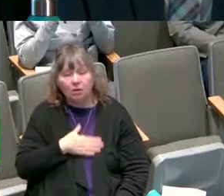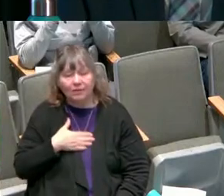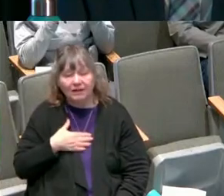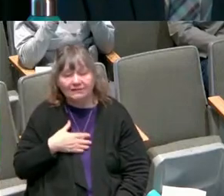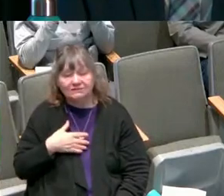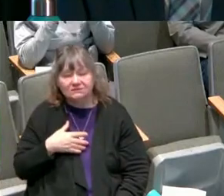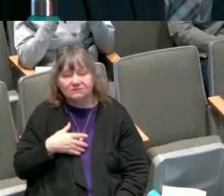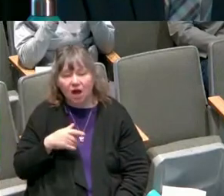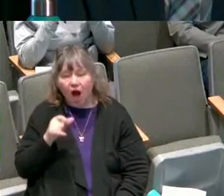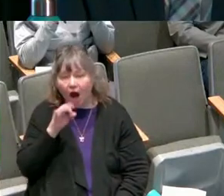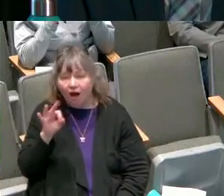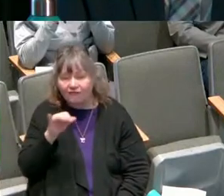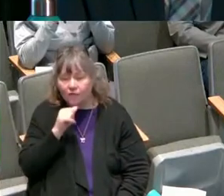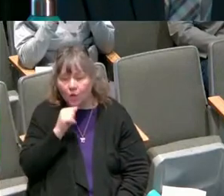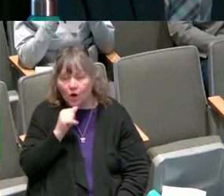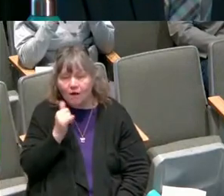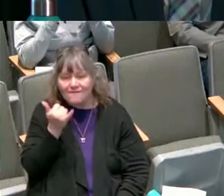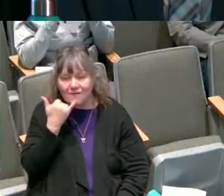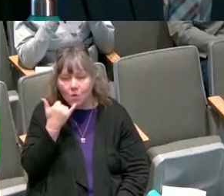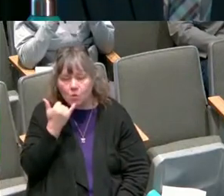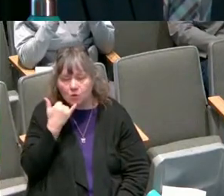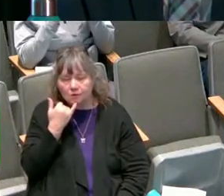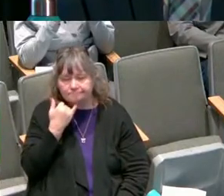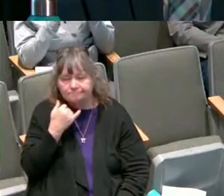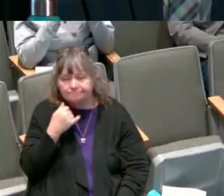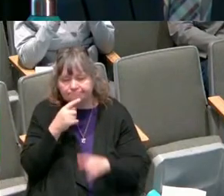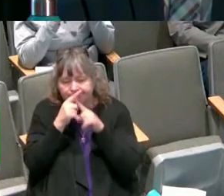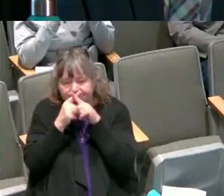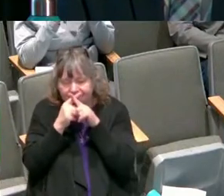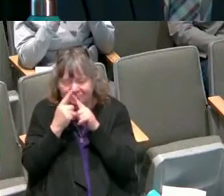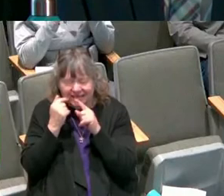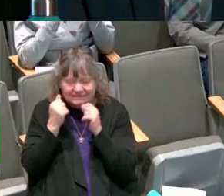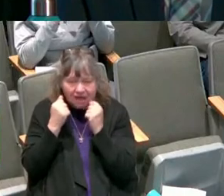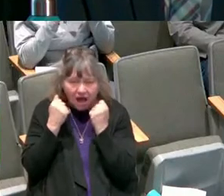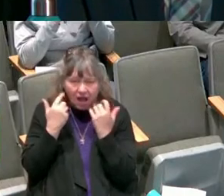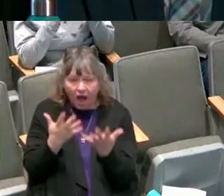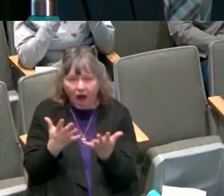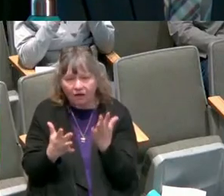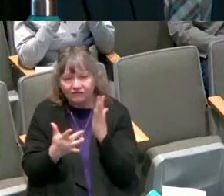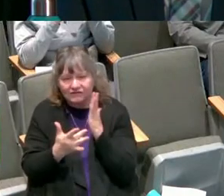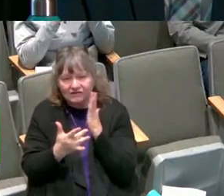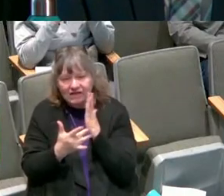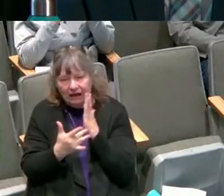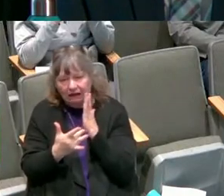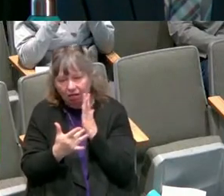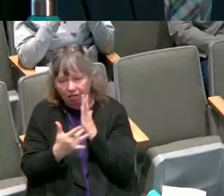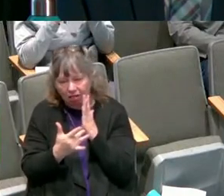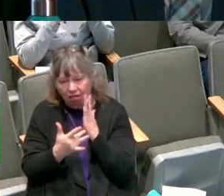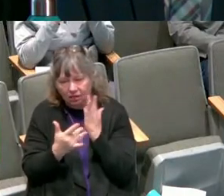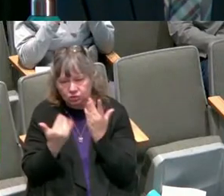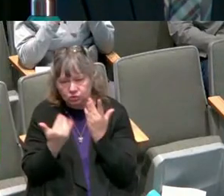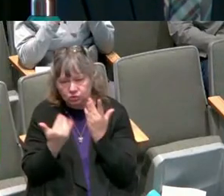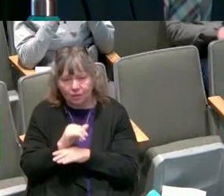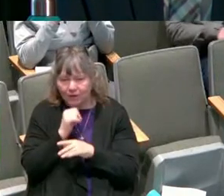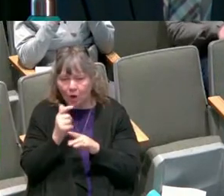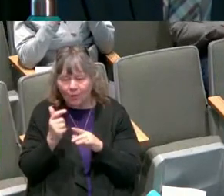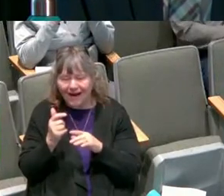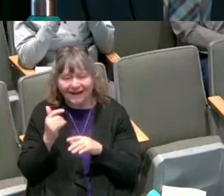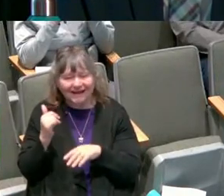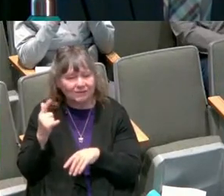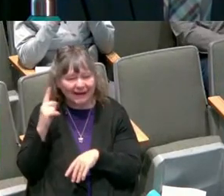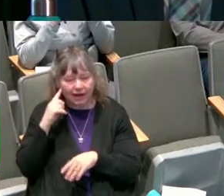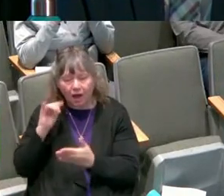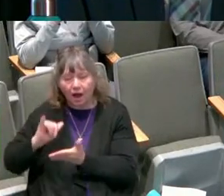turn off or mute your devices we've got so much Tech going on in here tonight um let's let's not mess up